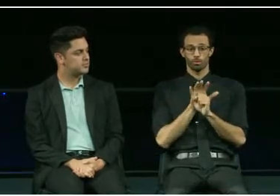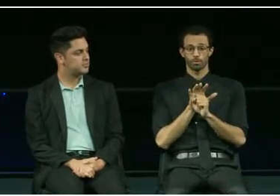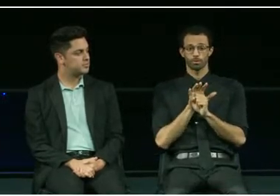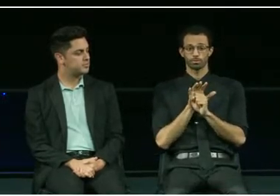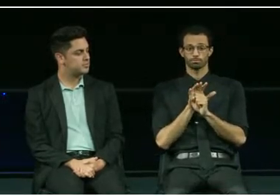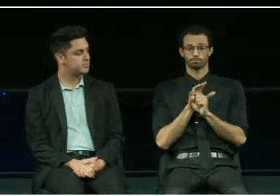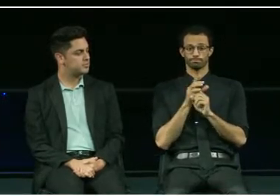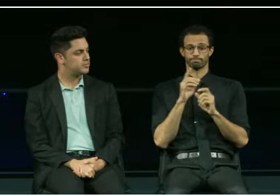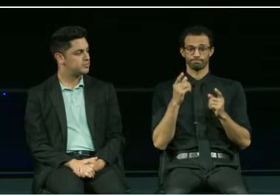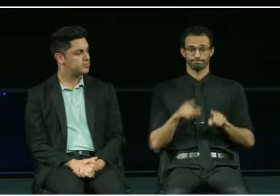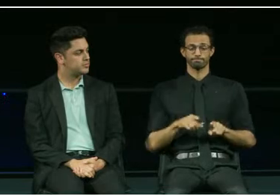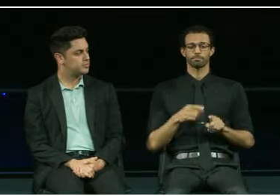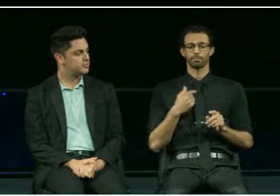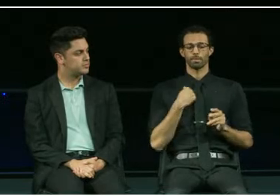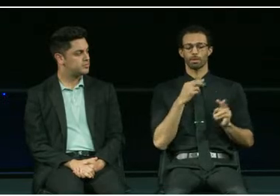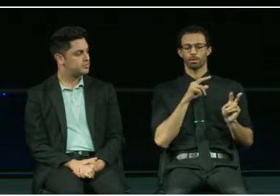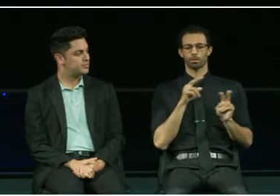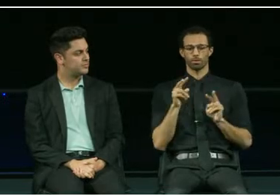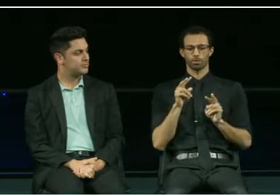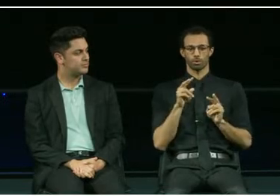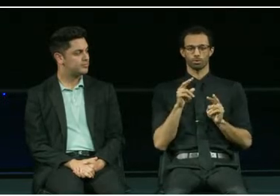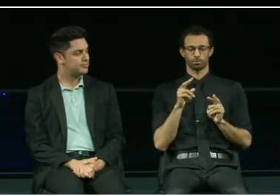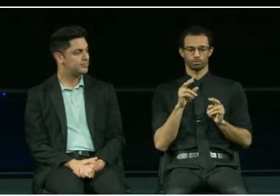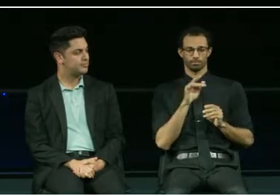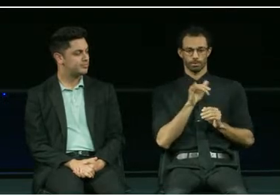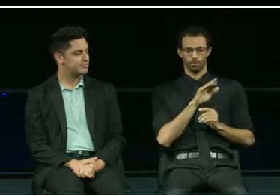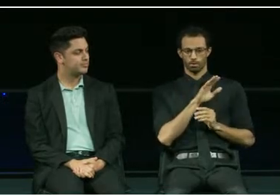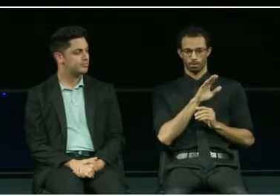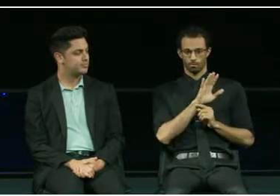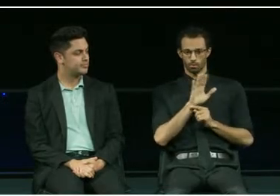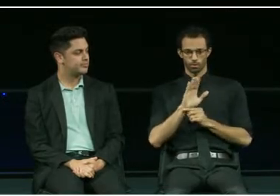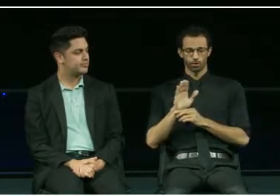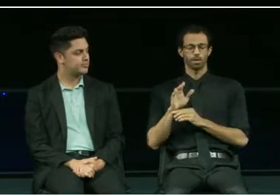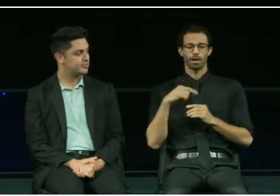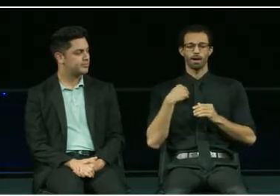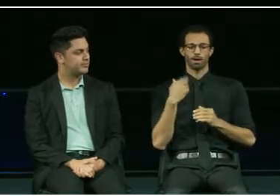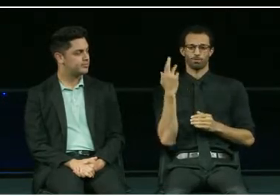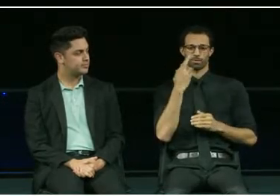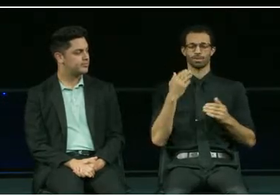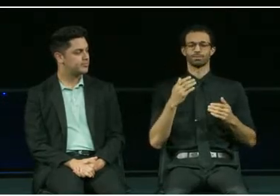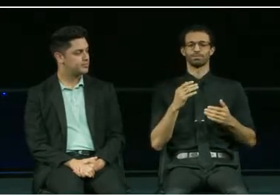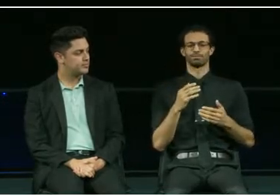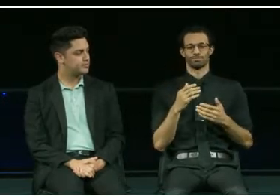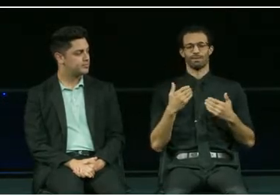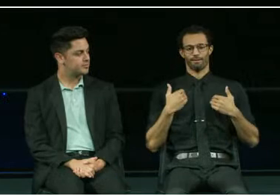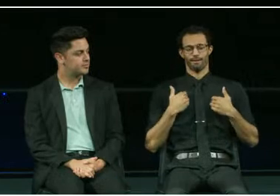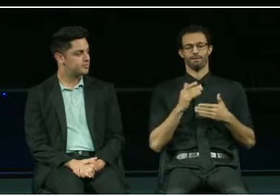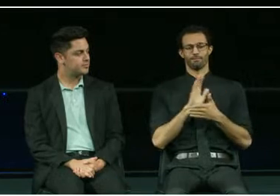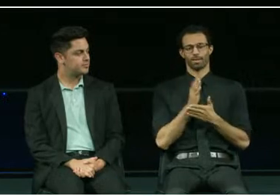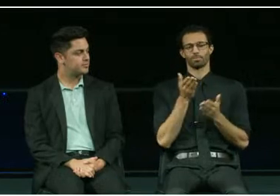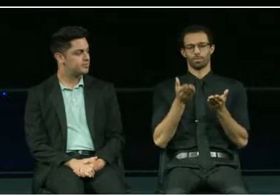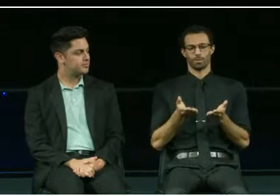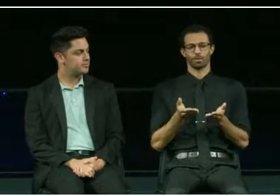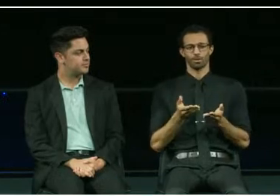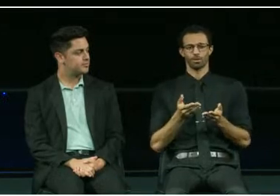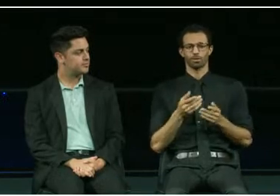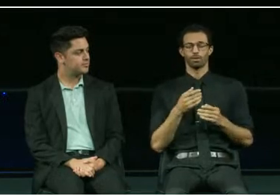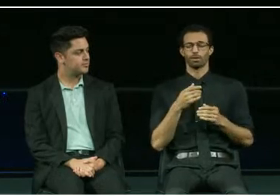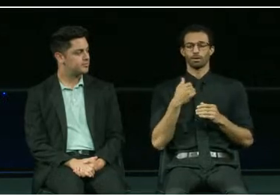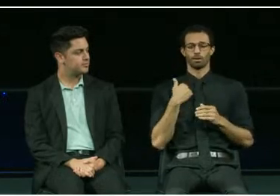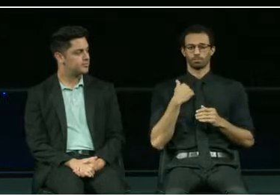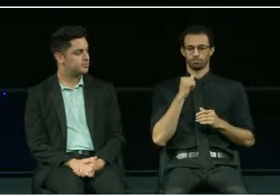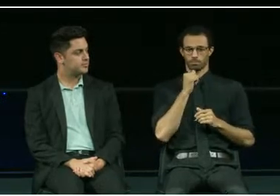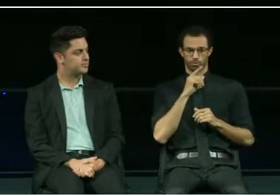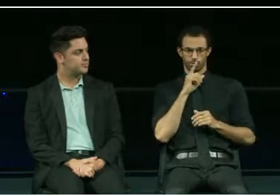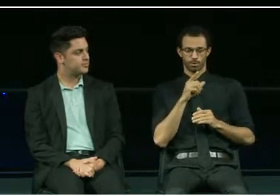the footage and I thought, yeah, I think there's a film here. So I hadn't looked at the footage at all from year to year. And then